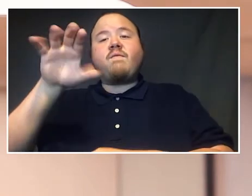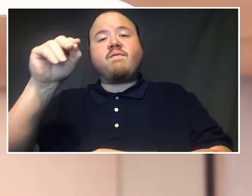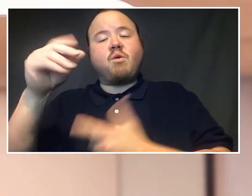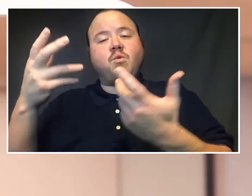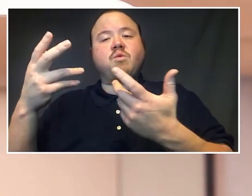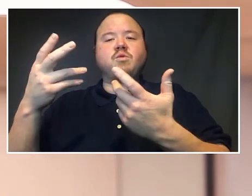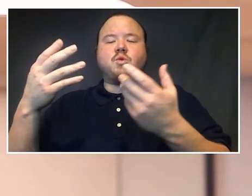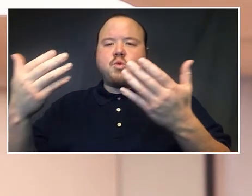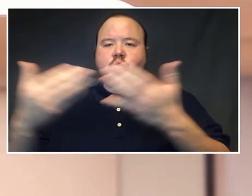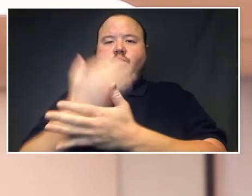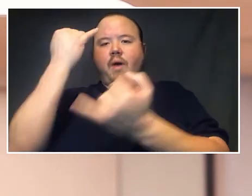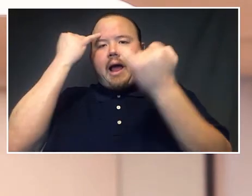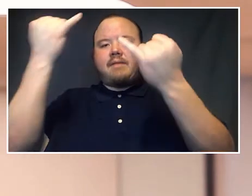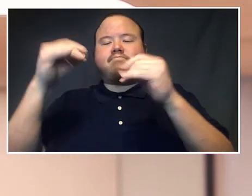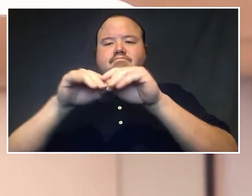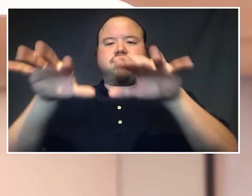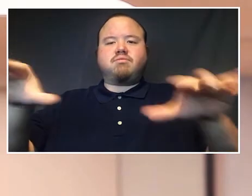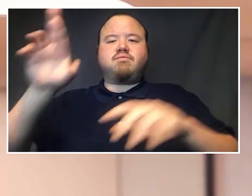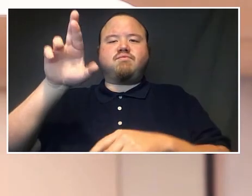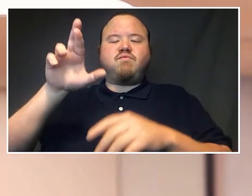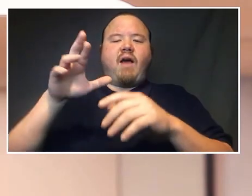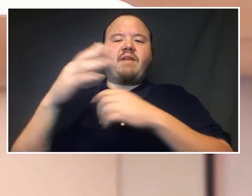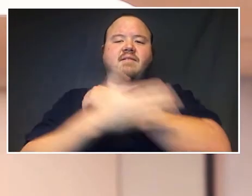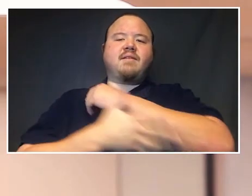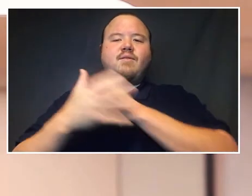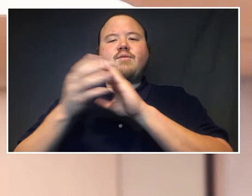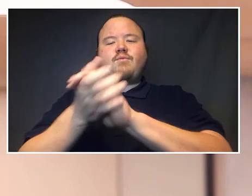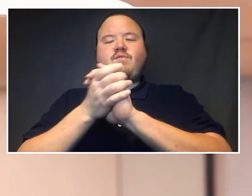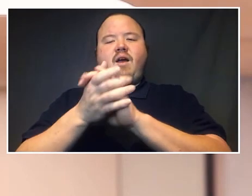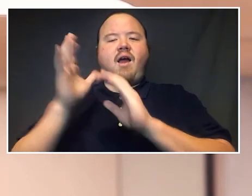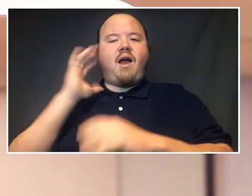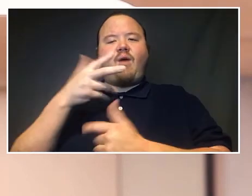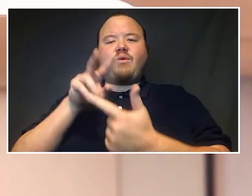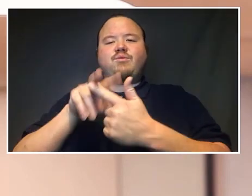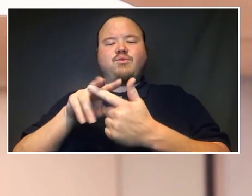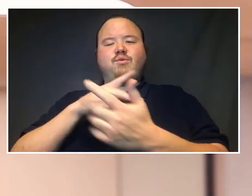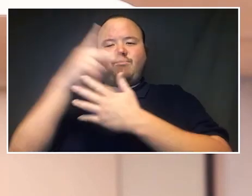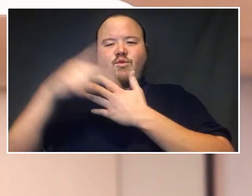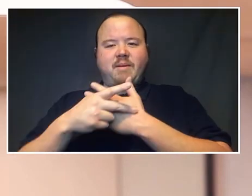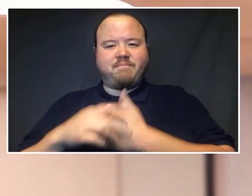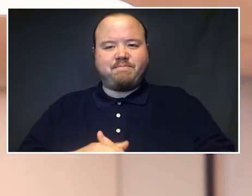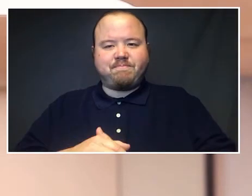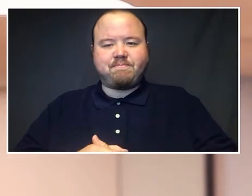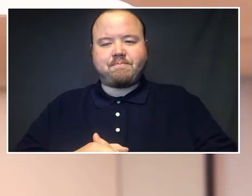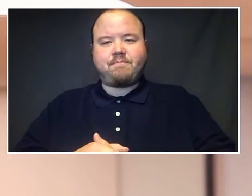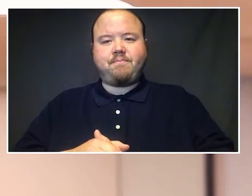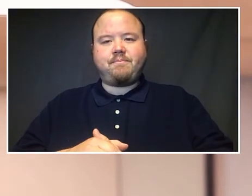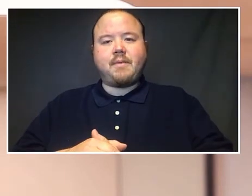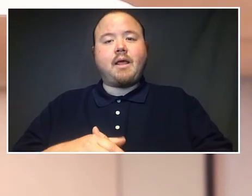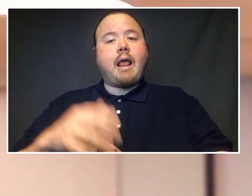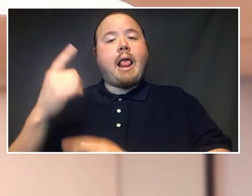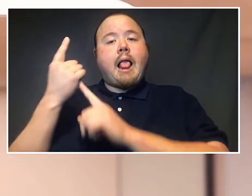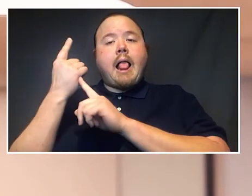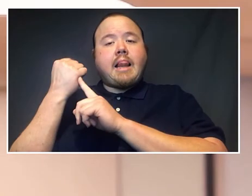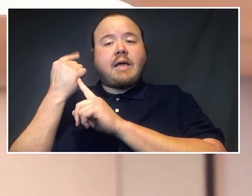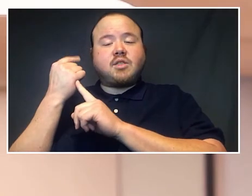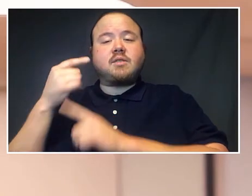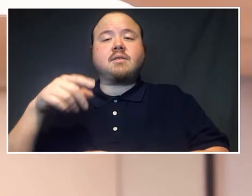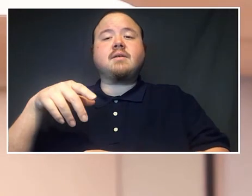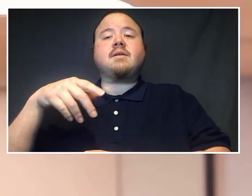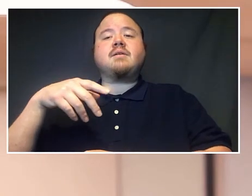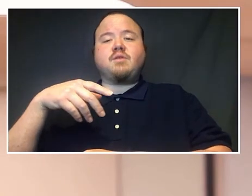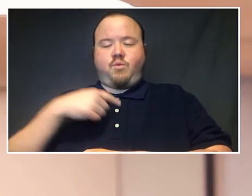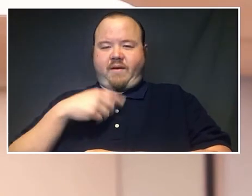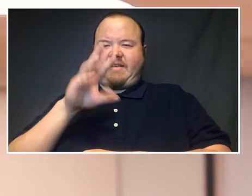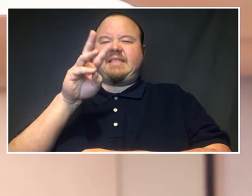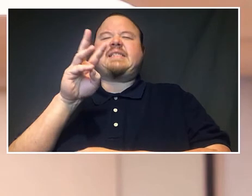leverage innovative ideas across the county. Congratulations, Peace for Kids and Care Pathways. Last year, PEI released 6